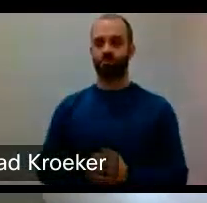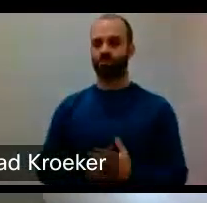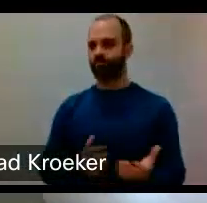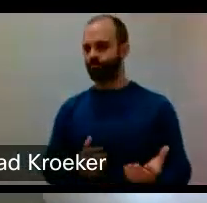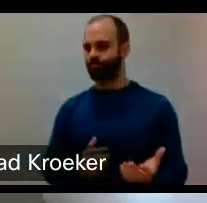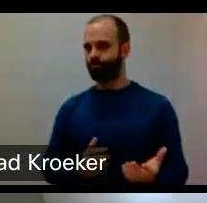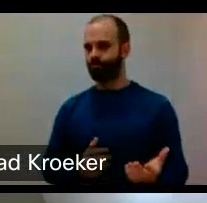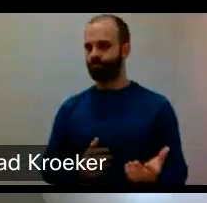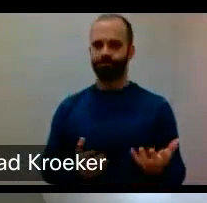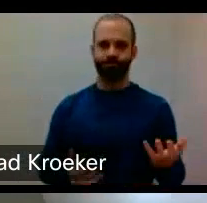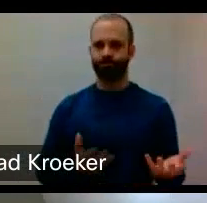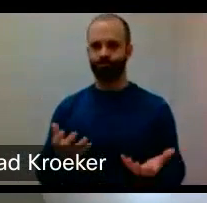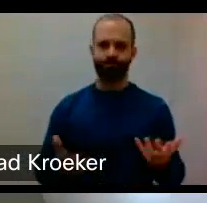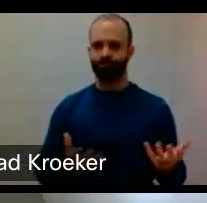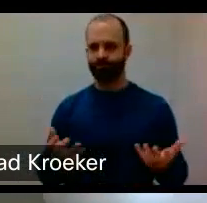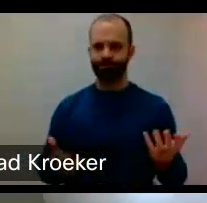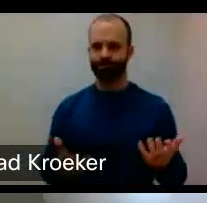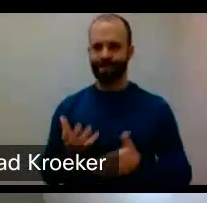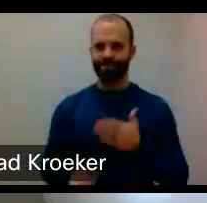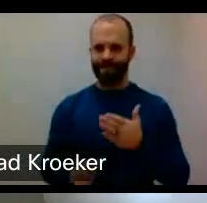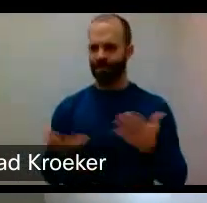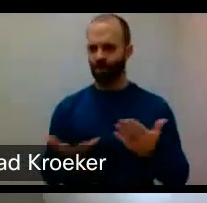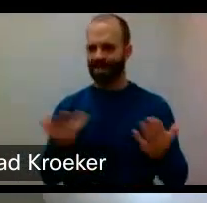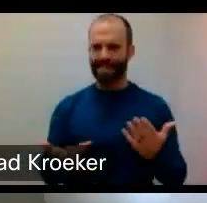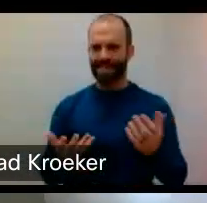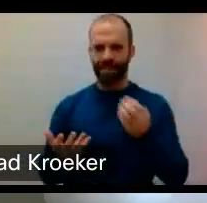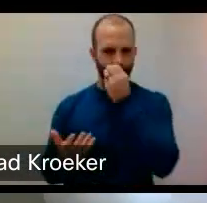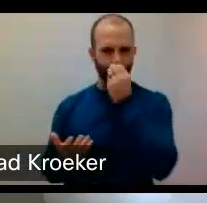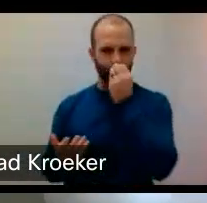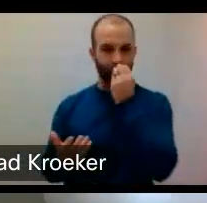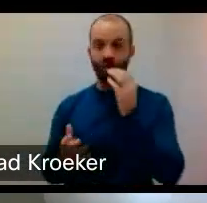Well, what we're missing again there is, oh,